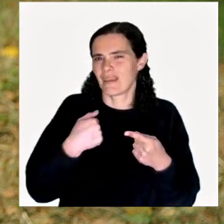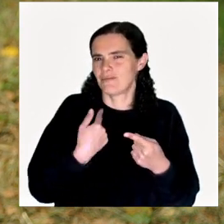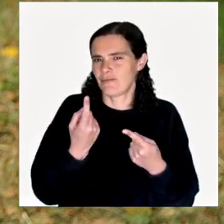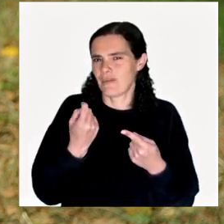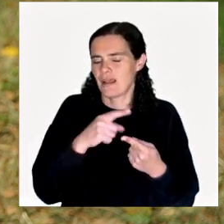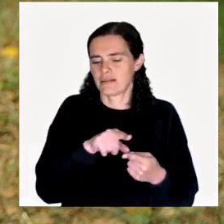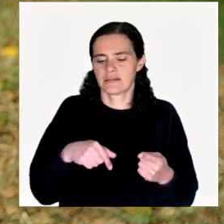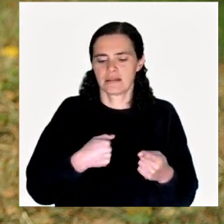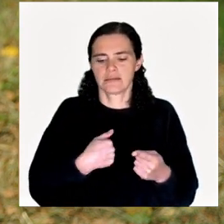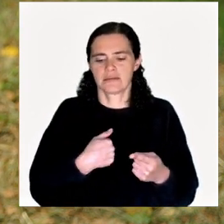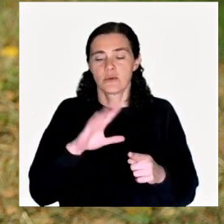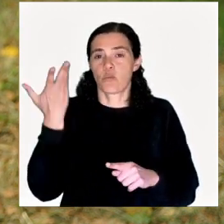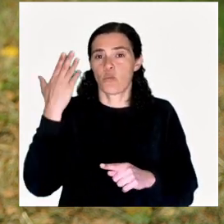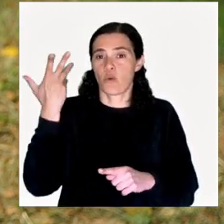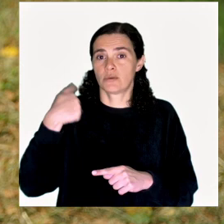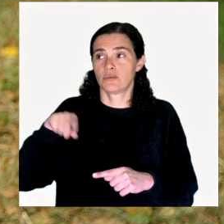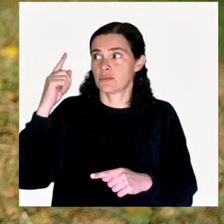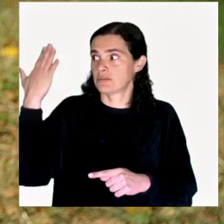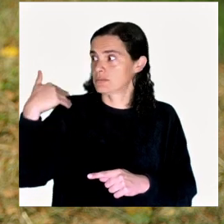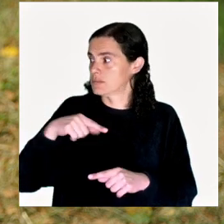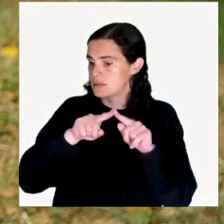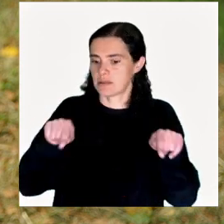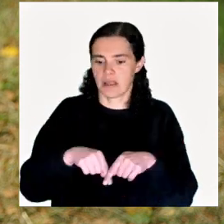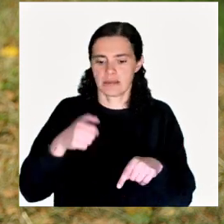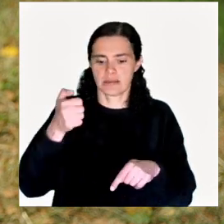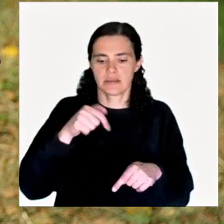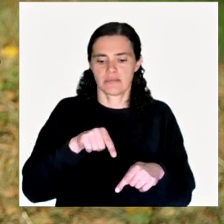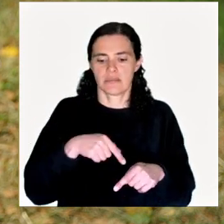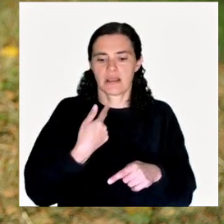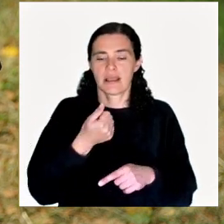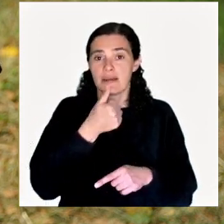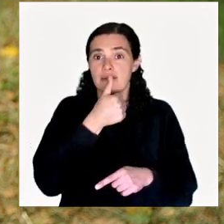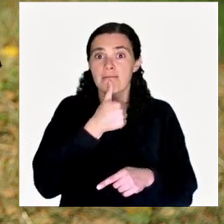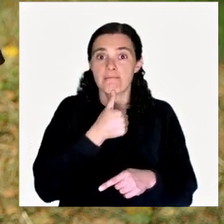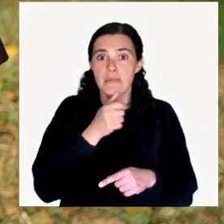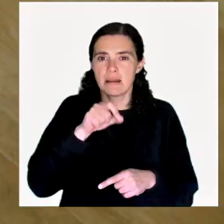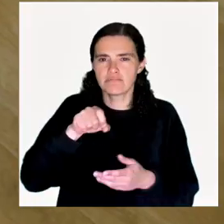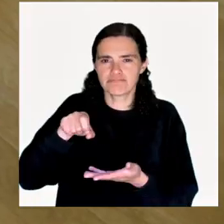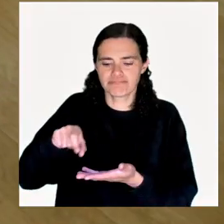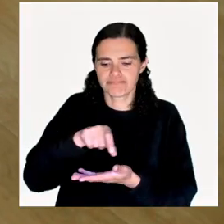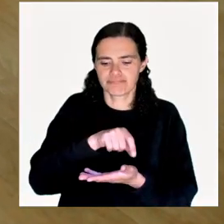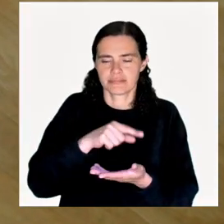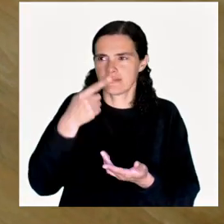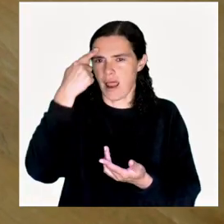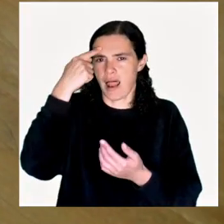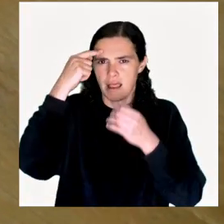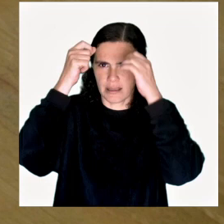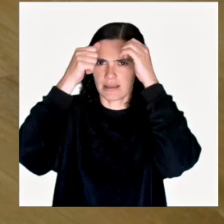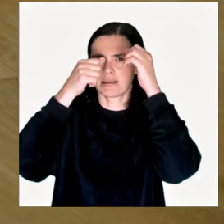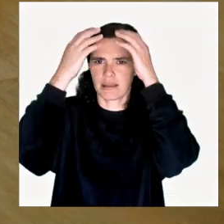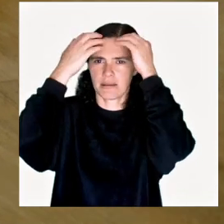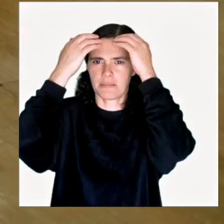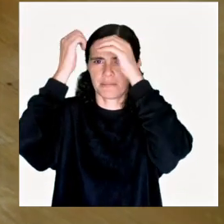autobiographical details when we were in room 5, that these red seeds that are coming out